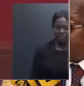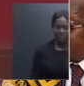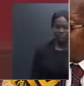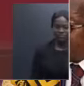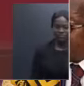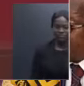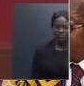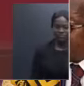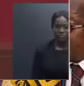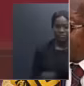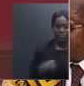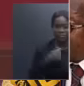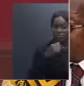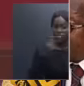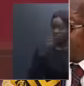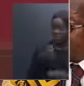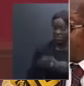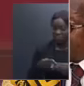I will not mention your name.